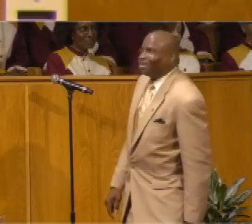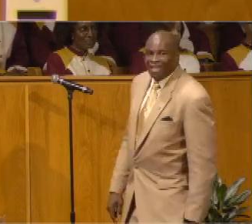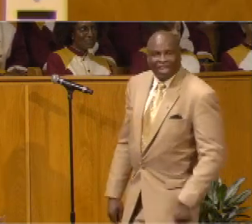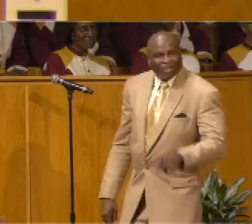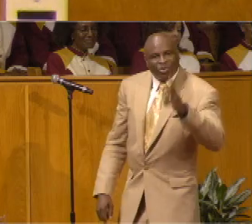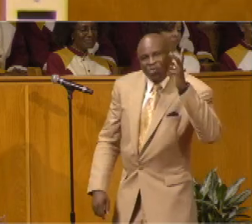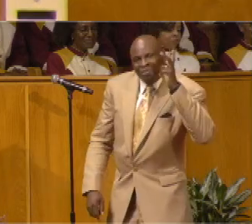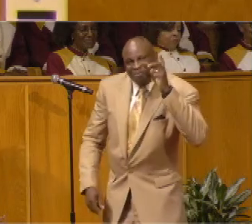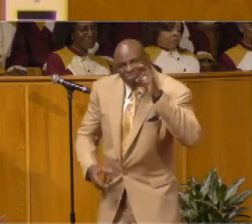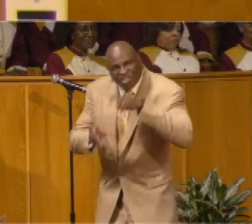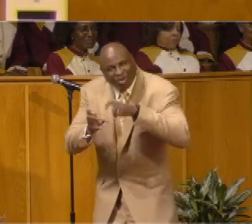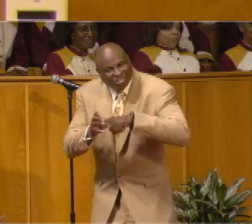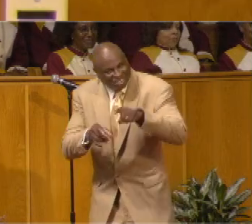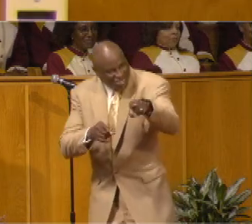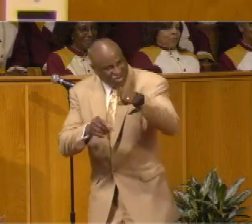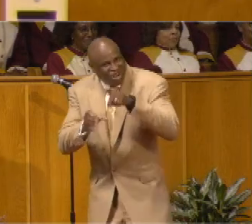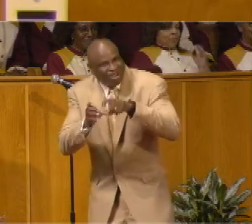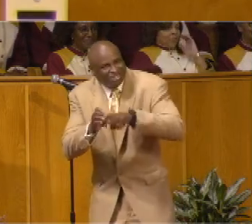conversation.